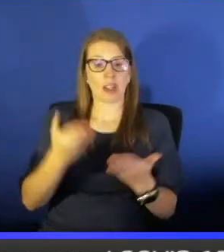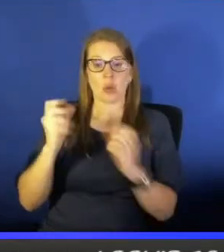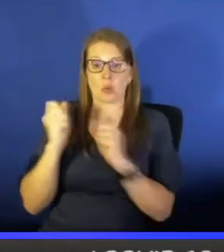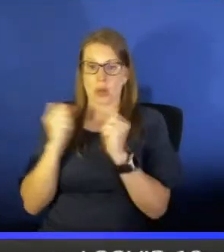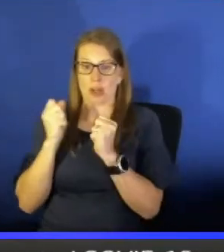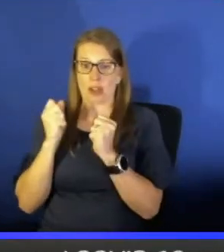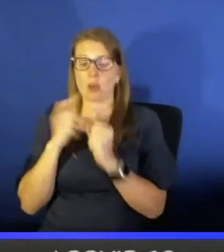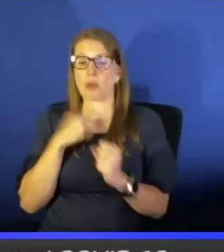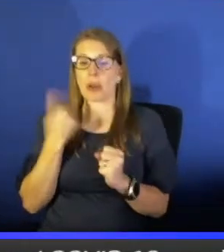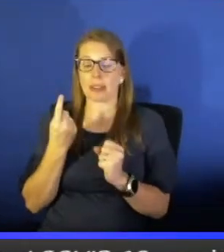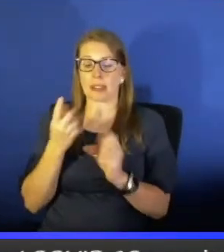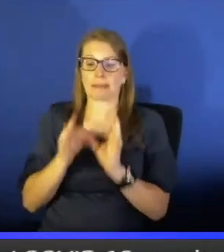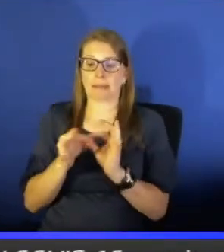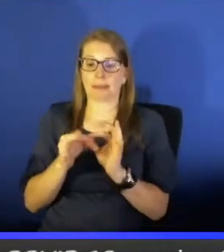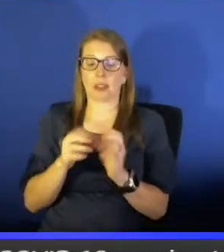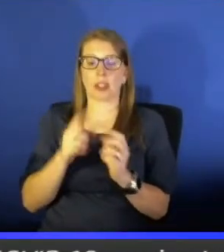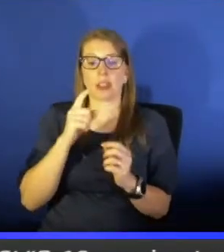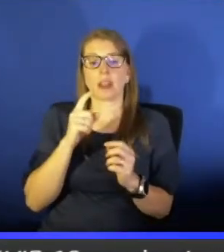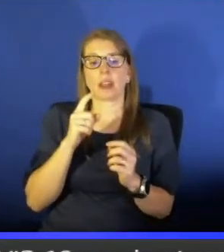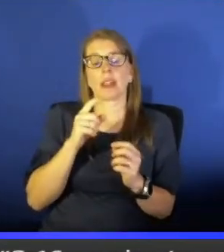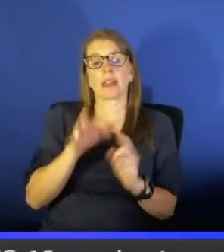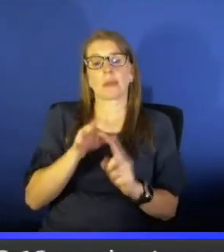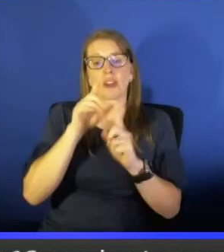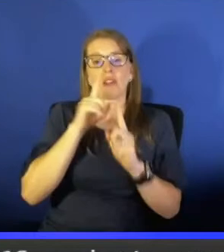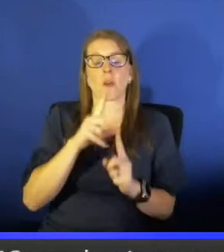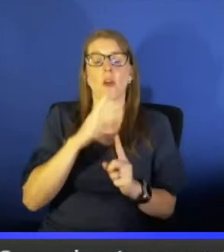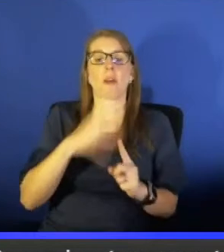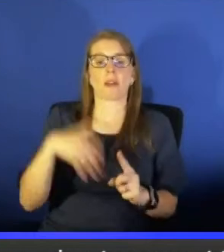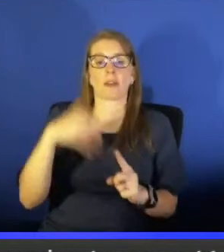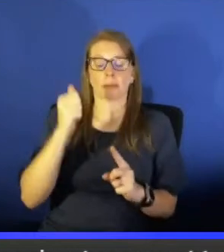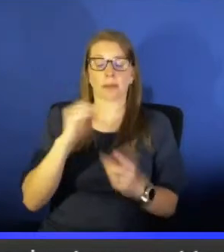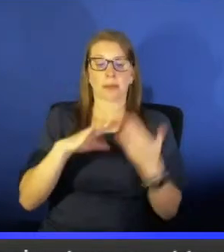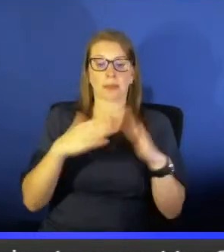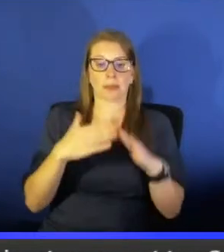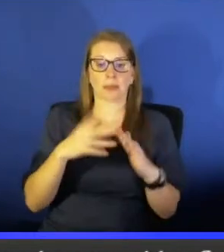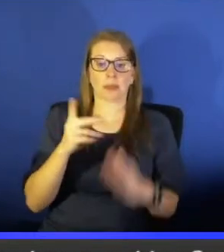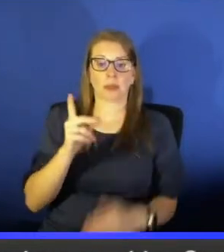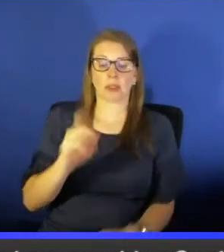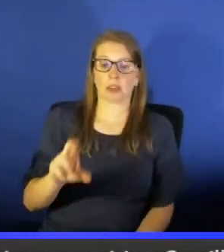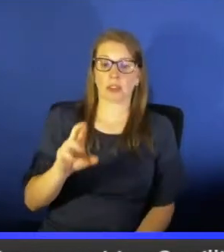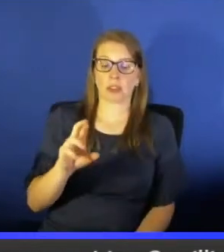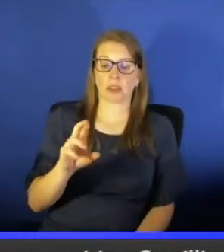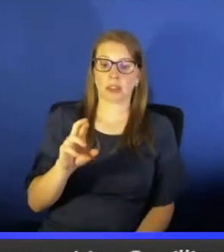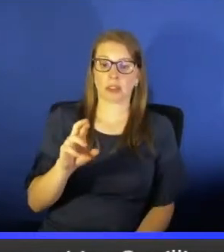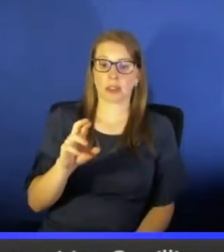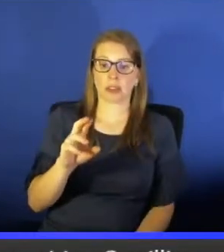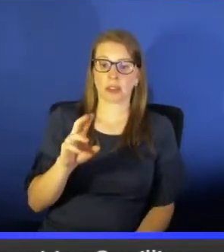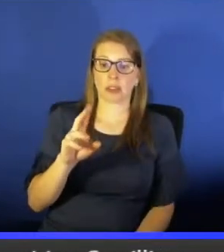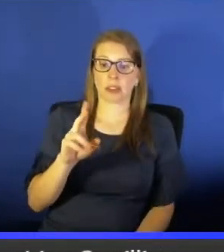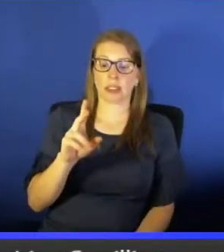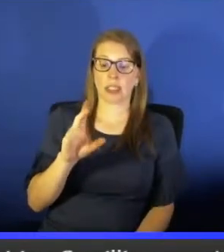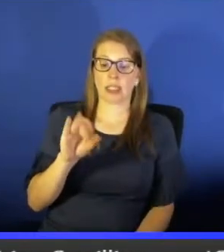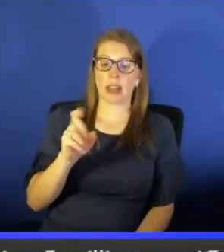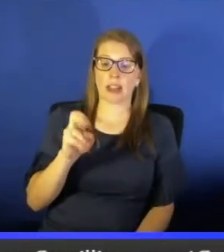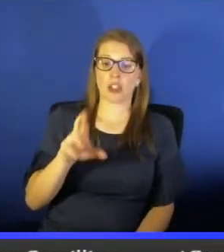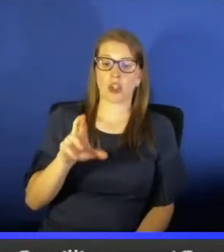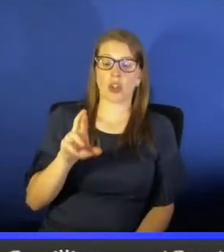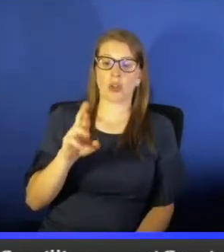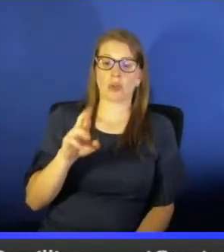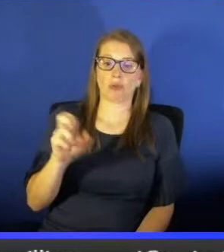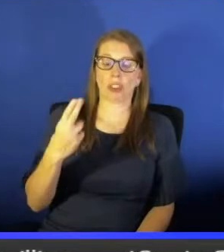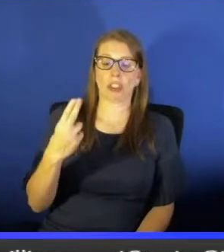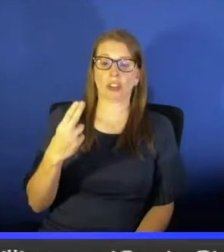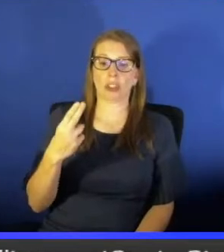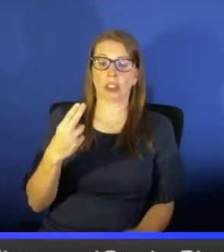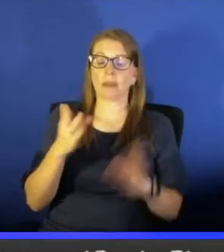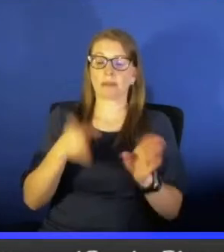risks, especially for our aging community. Dr. Jessica Callender-Rich says open communication and preparation can help when